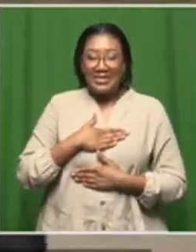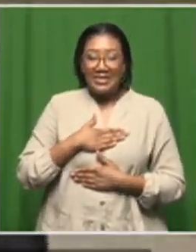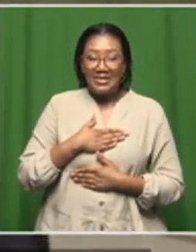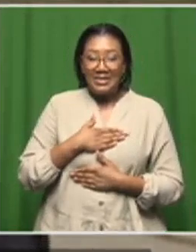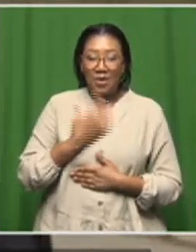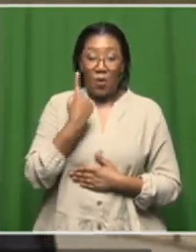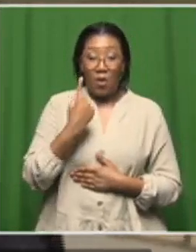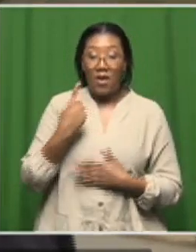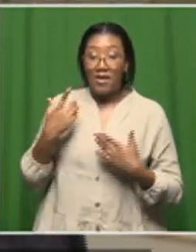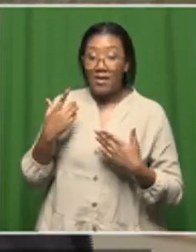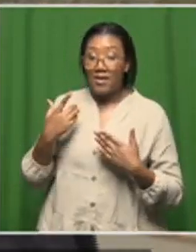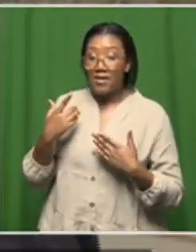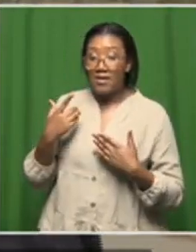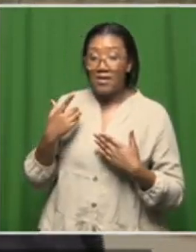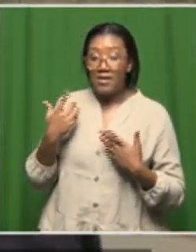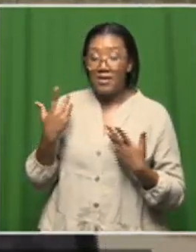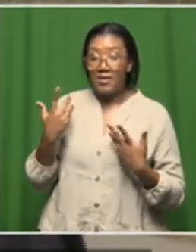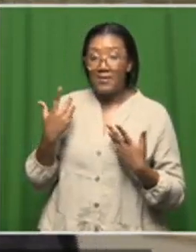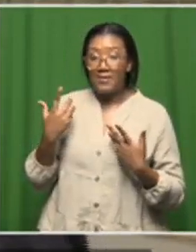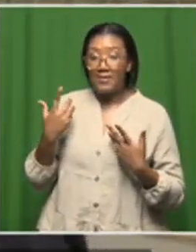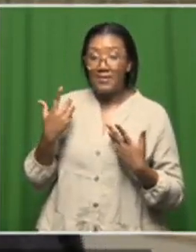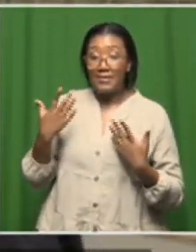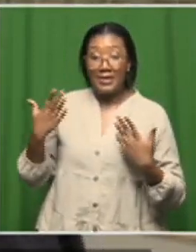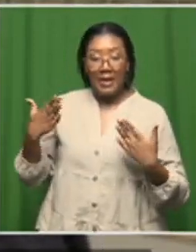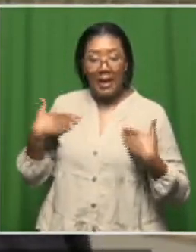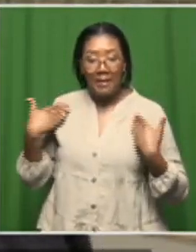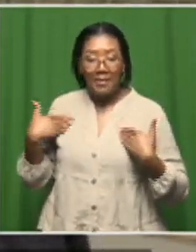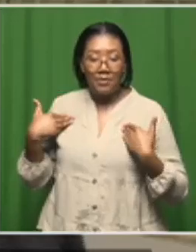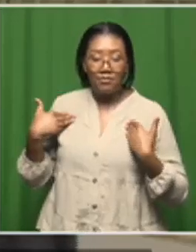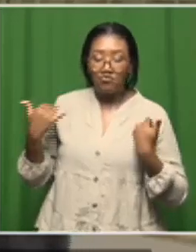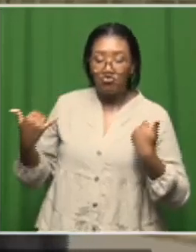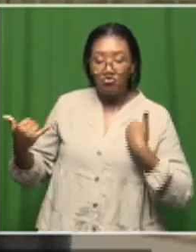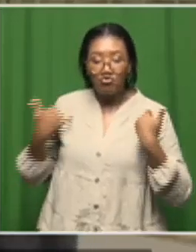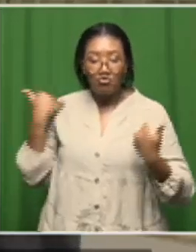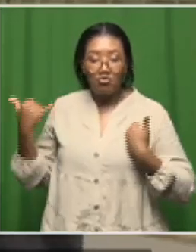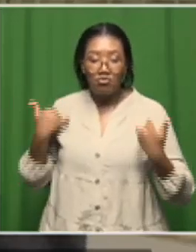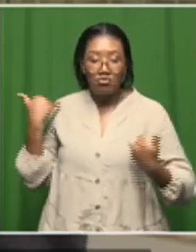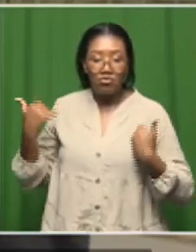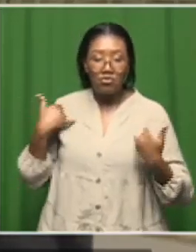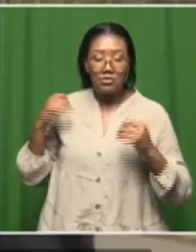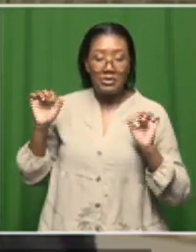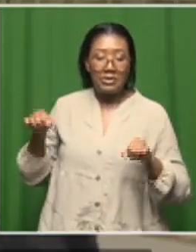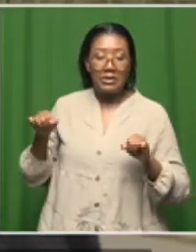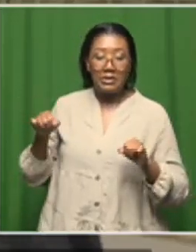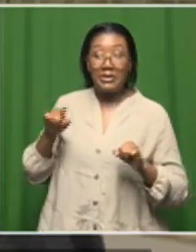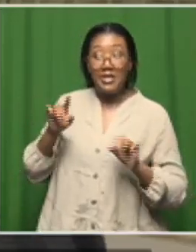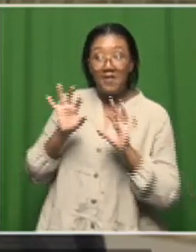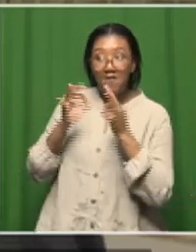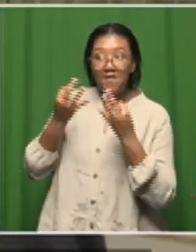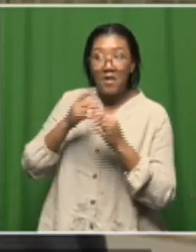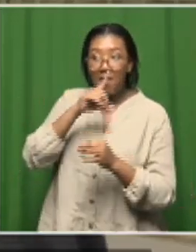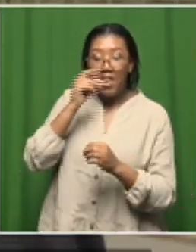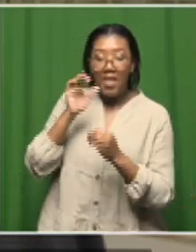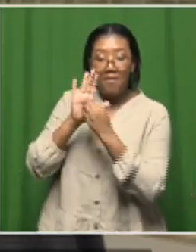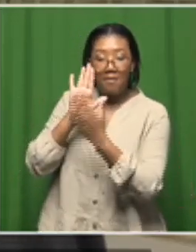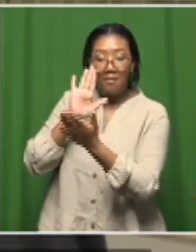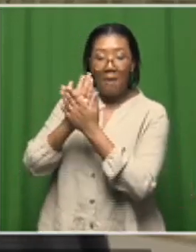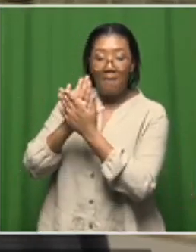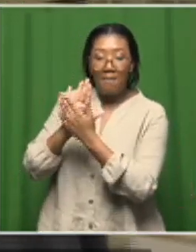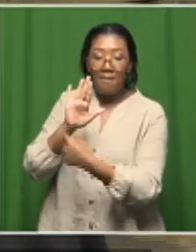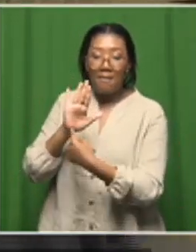feeling of joy that the names of their loved ones